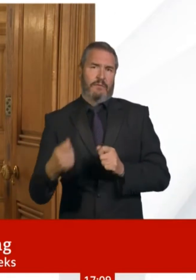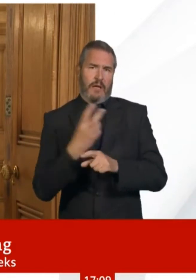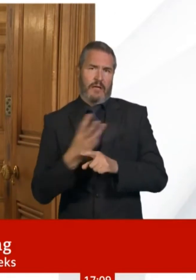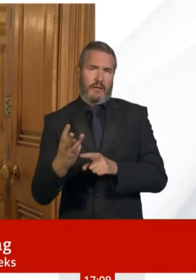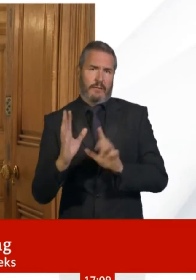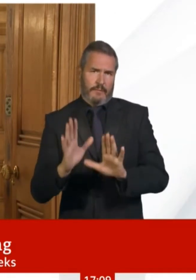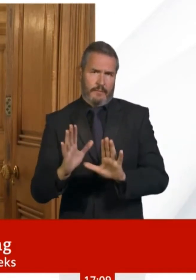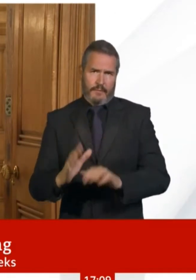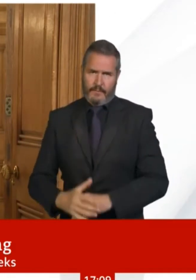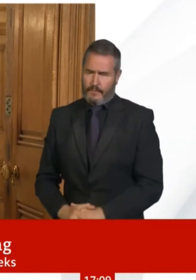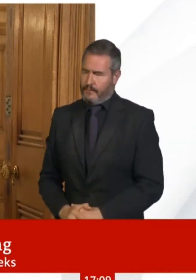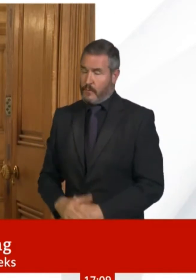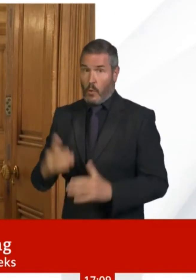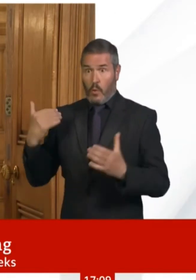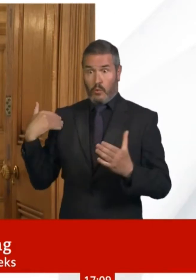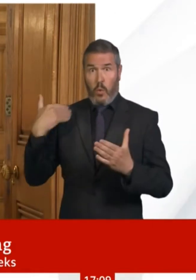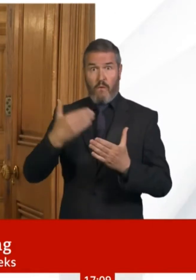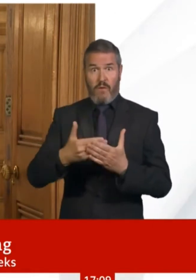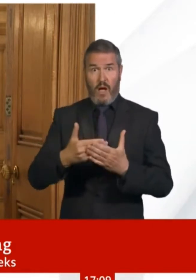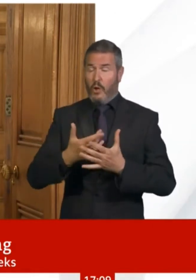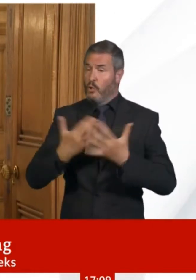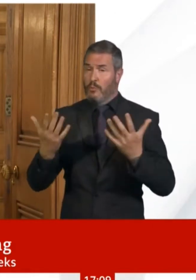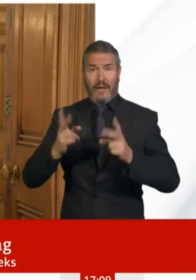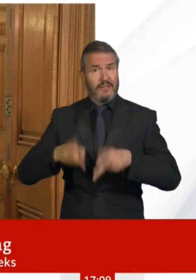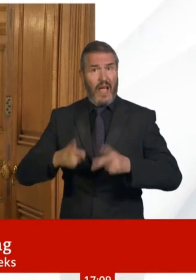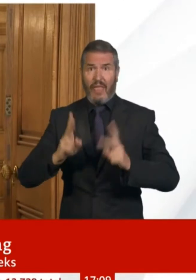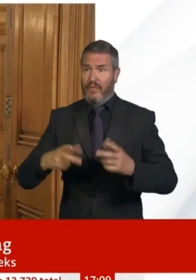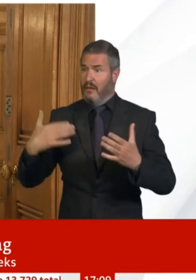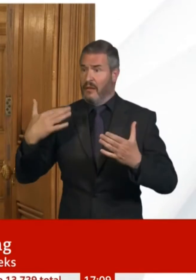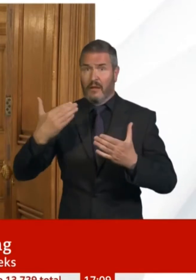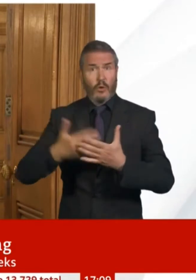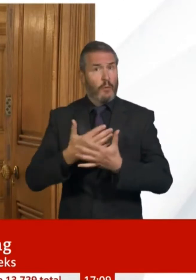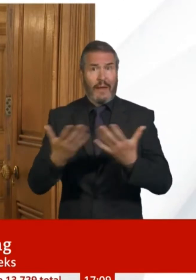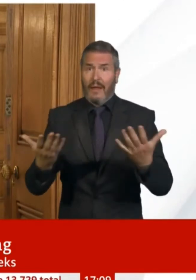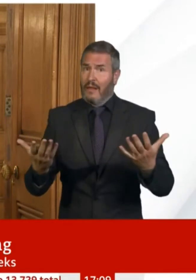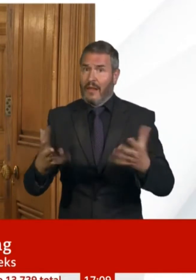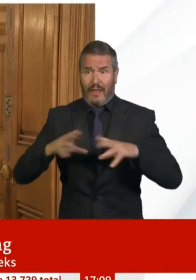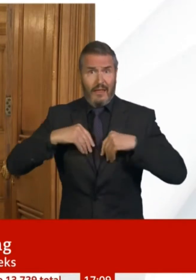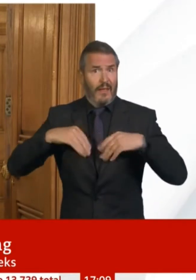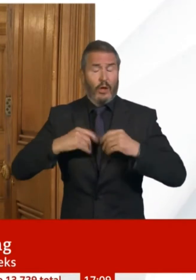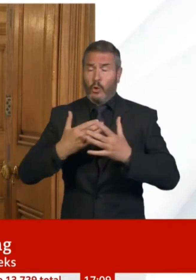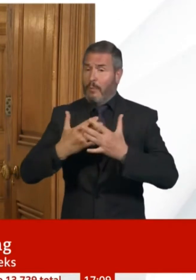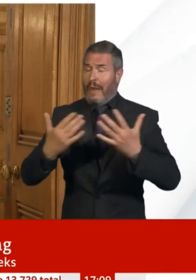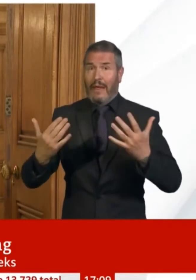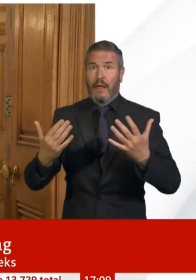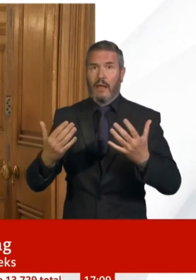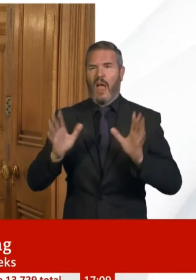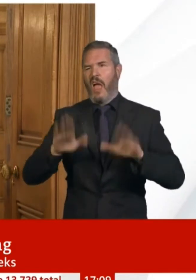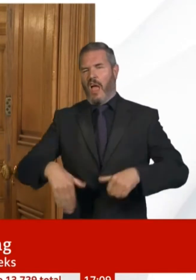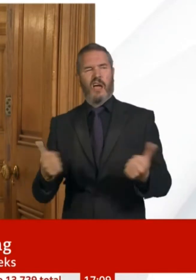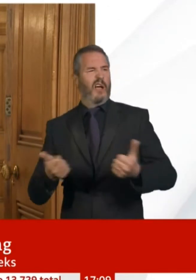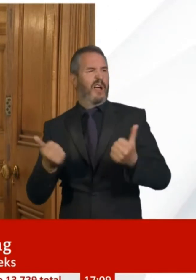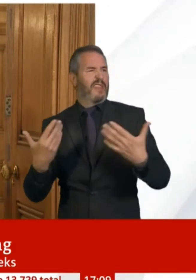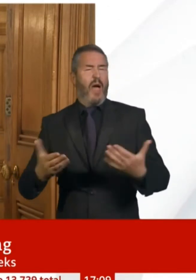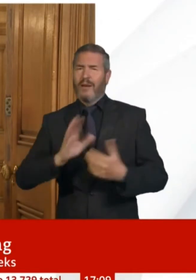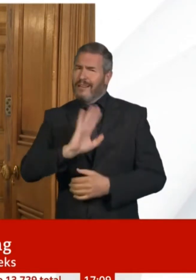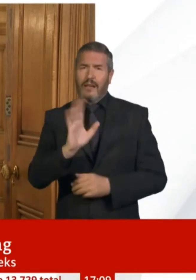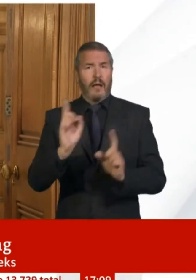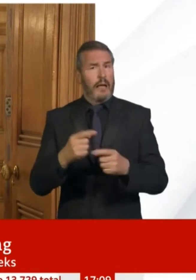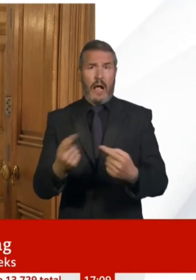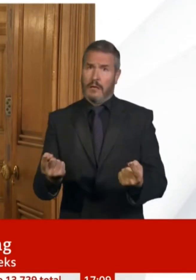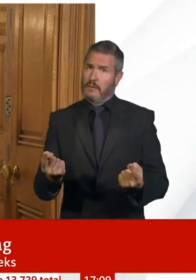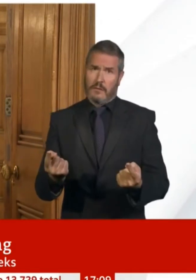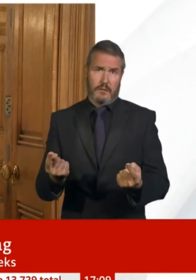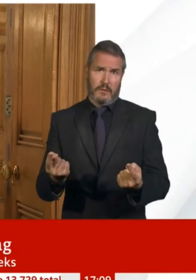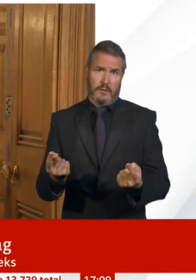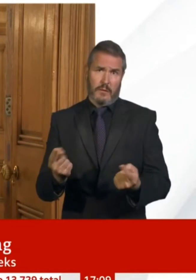We've just come too far, we've lost too many loved ones, we've already sacrificed far too much to ease up now, especially